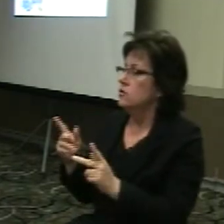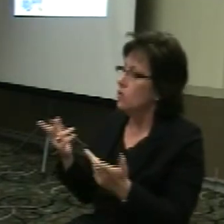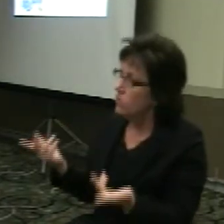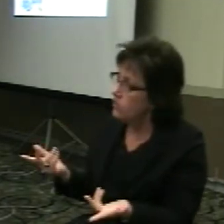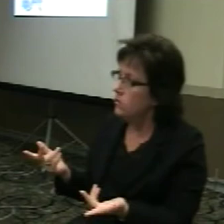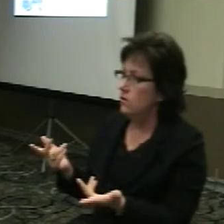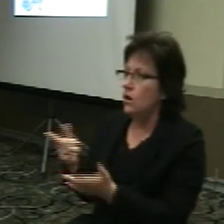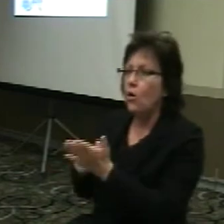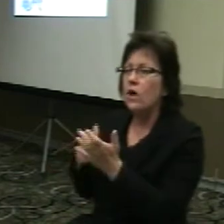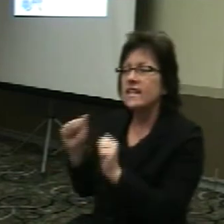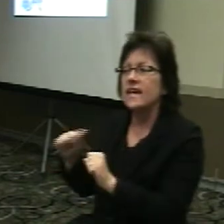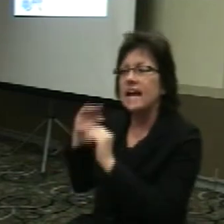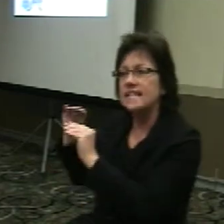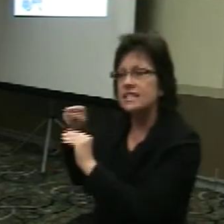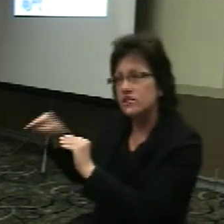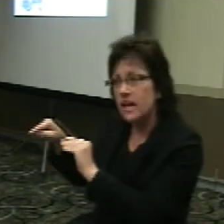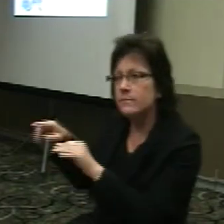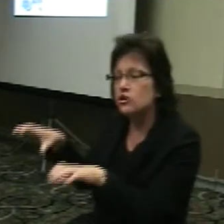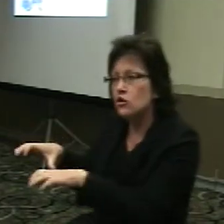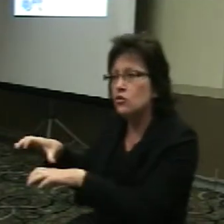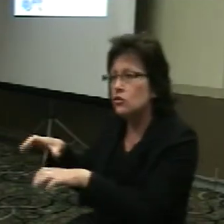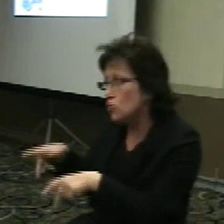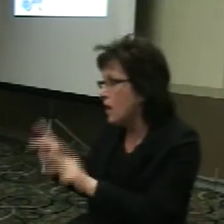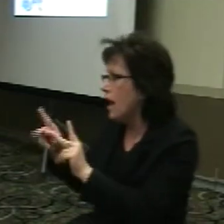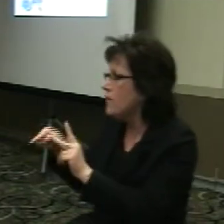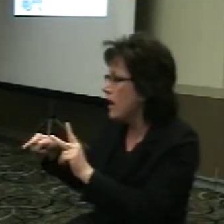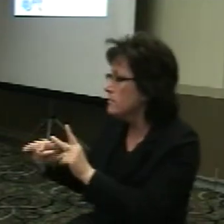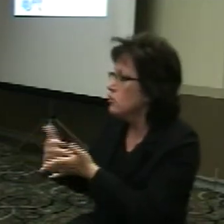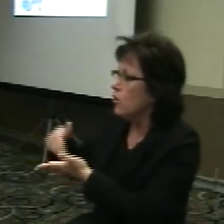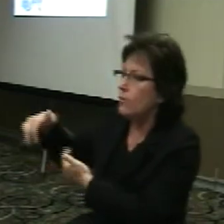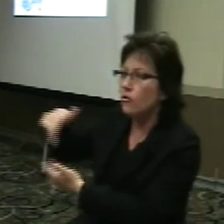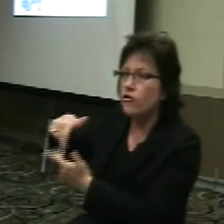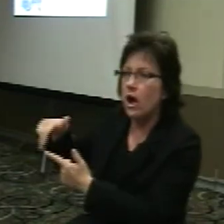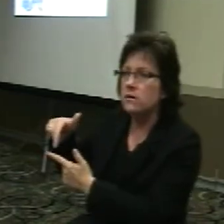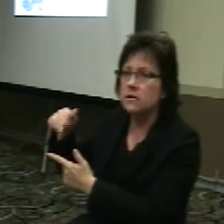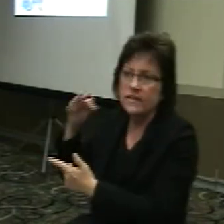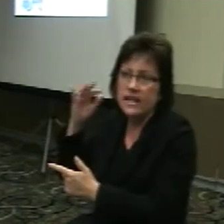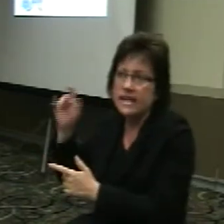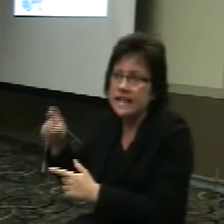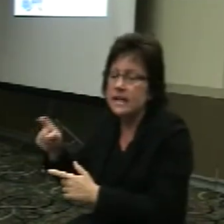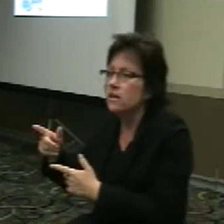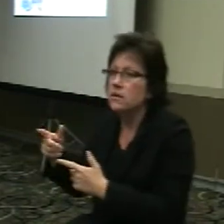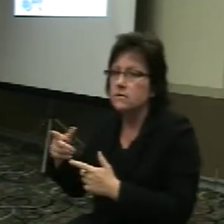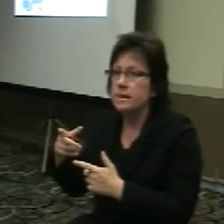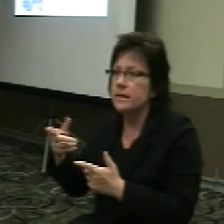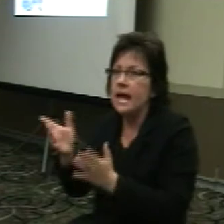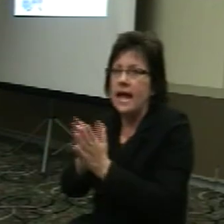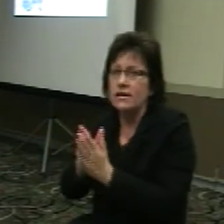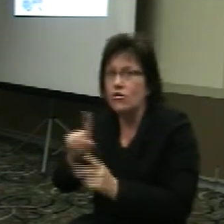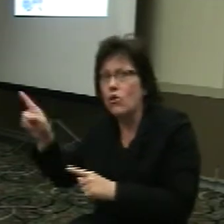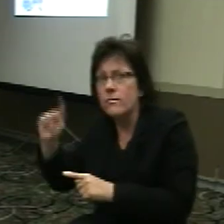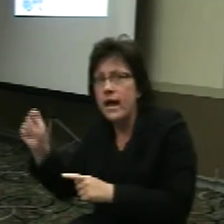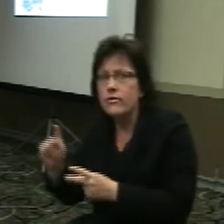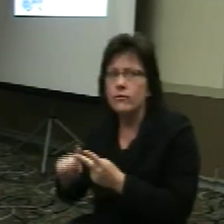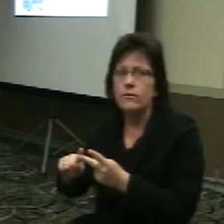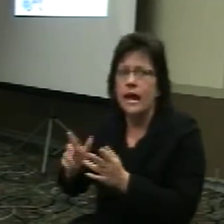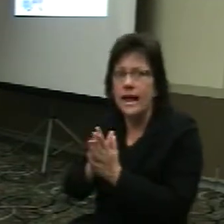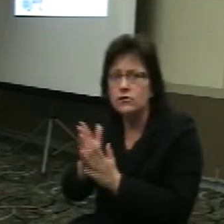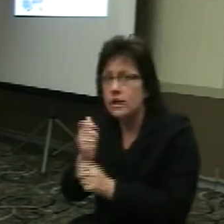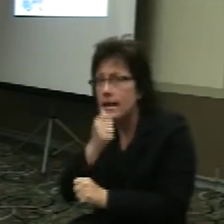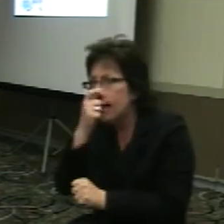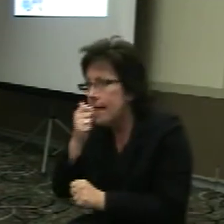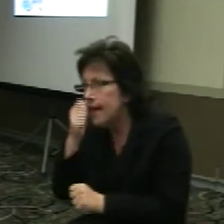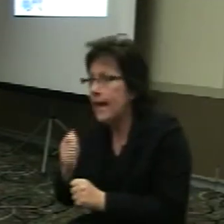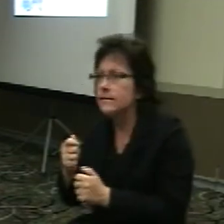to do that would allow them to get some movement if they need it? So, can you ask to go to the bathroom? Can you ask to get a Kleenex? Can you, what are the things that